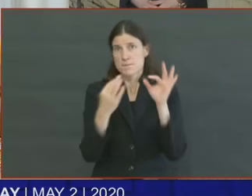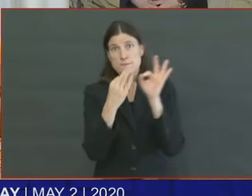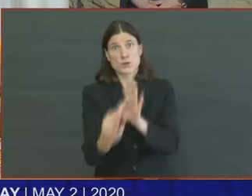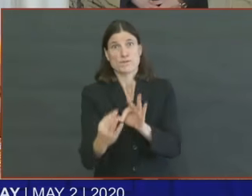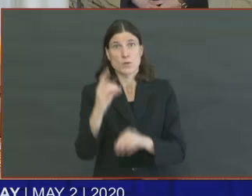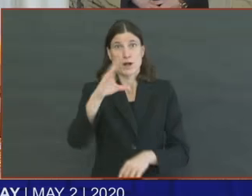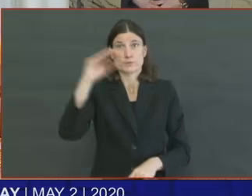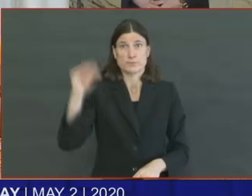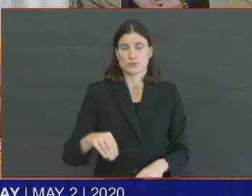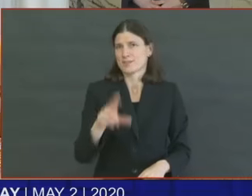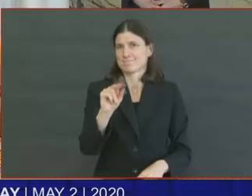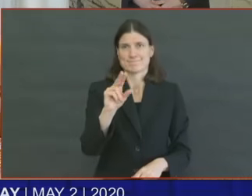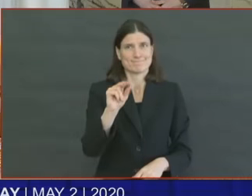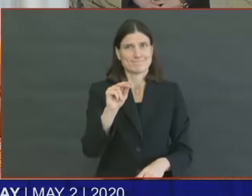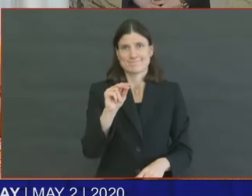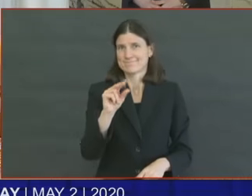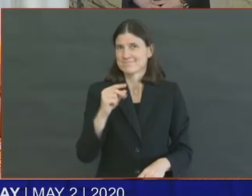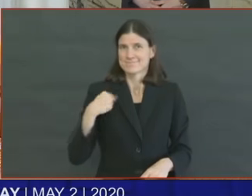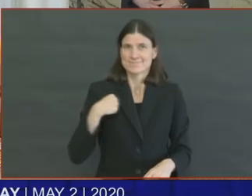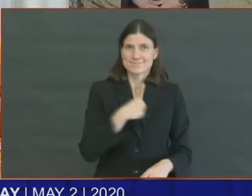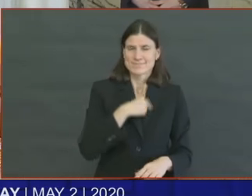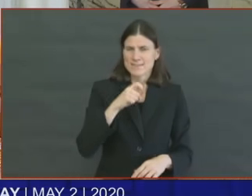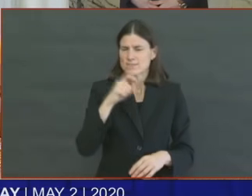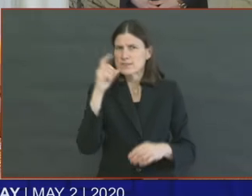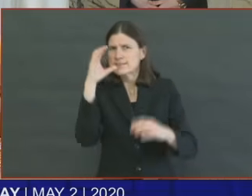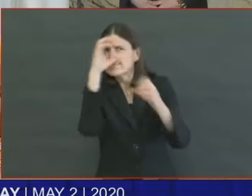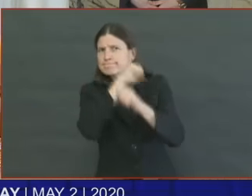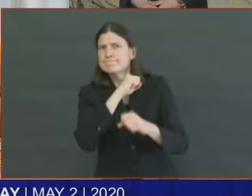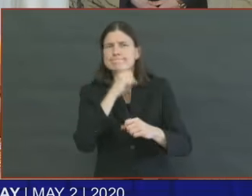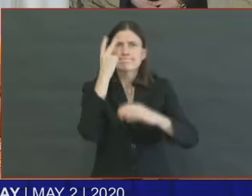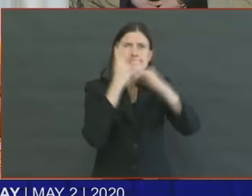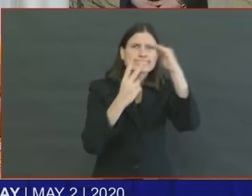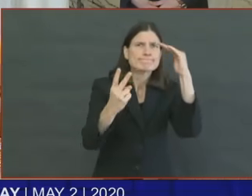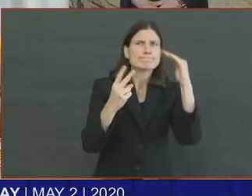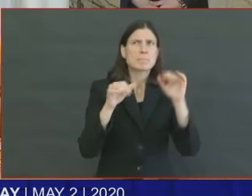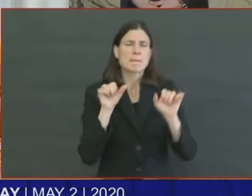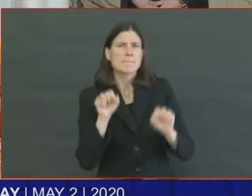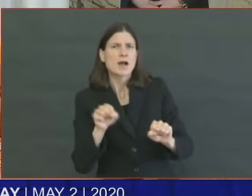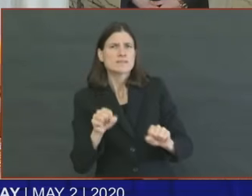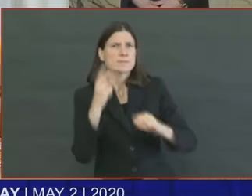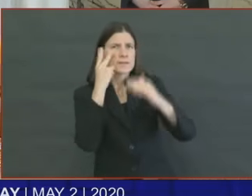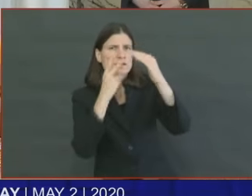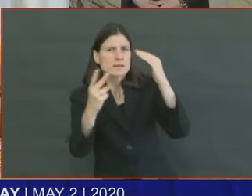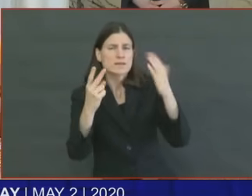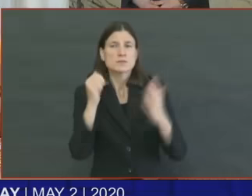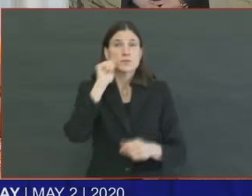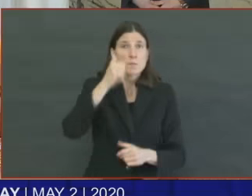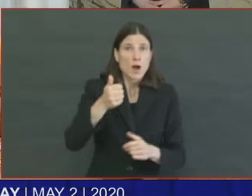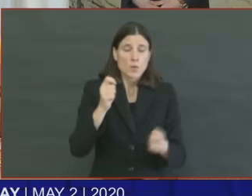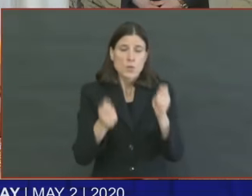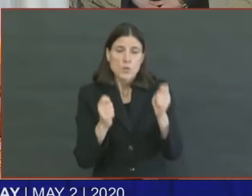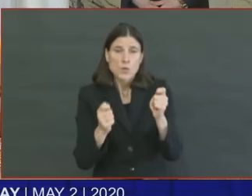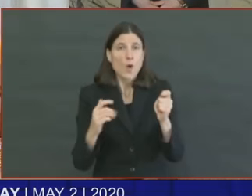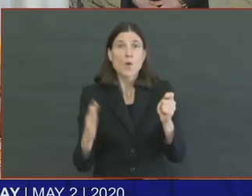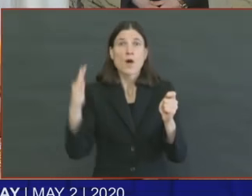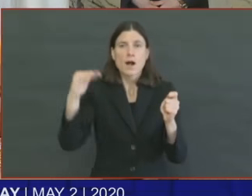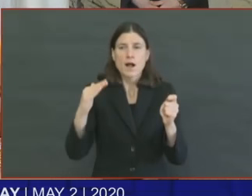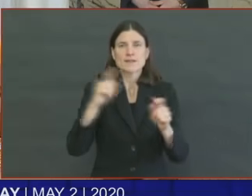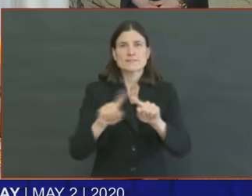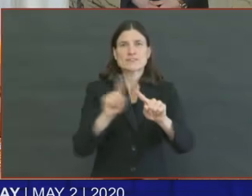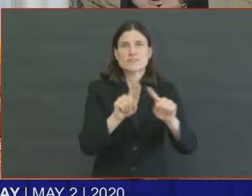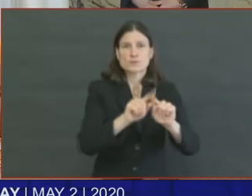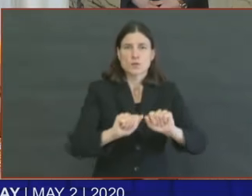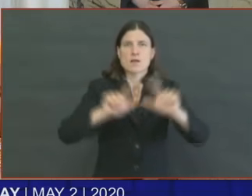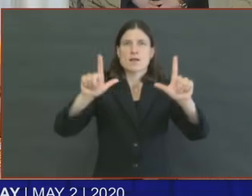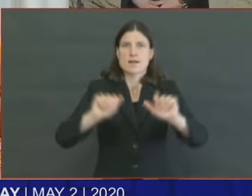to assumptions, and they change every day as factors change. Having said that, they're necessary